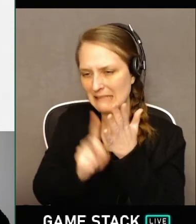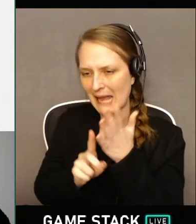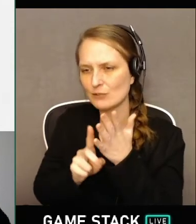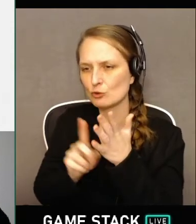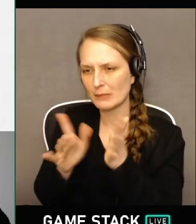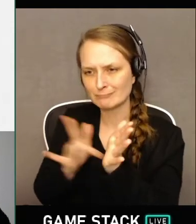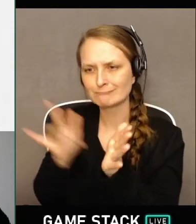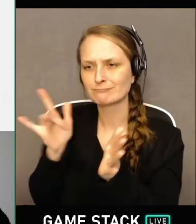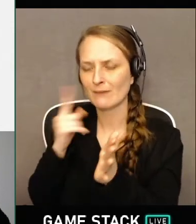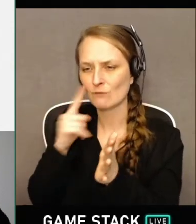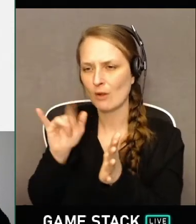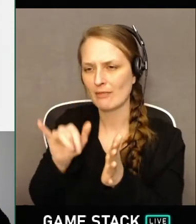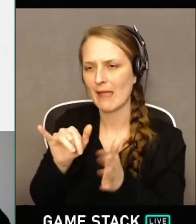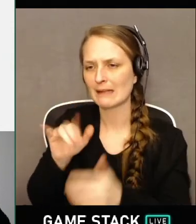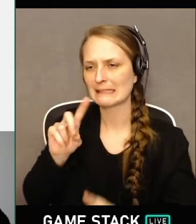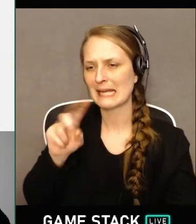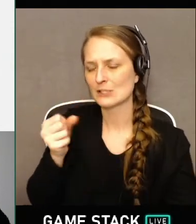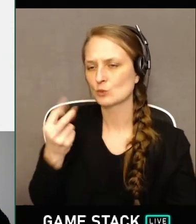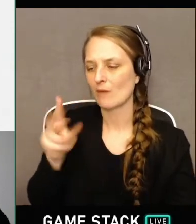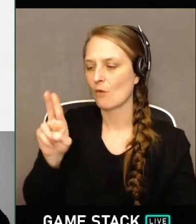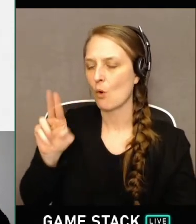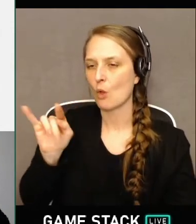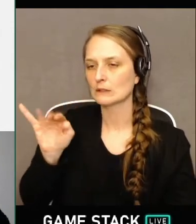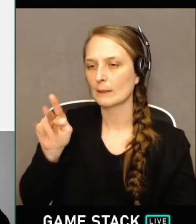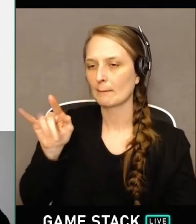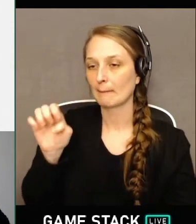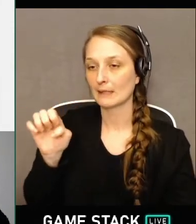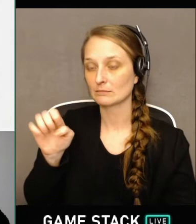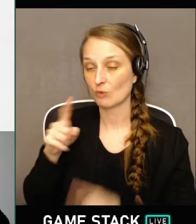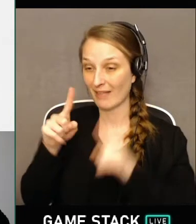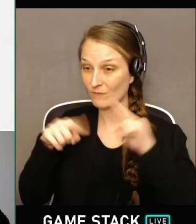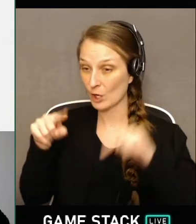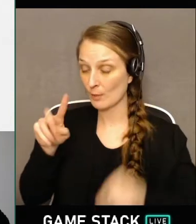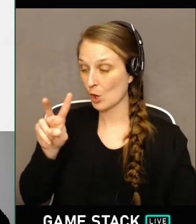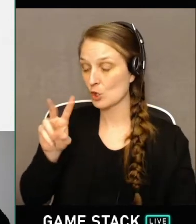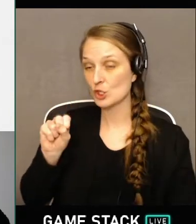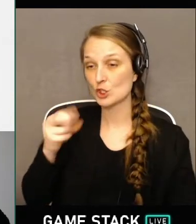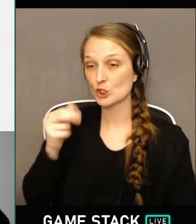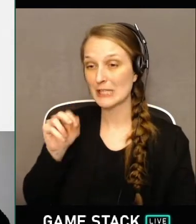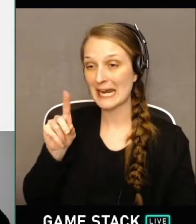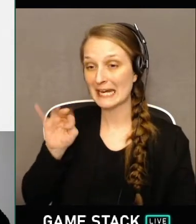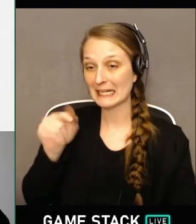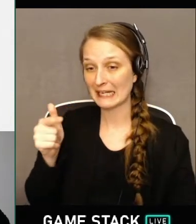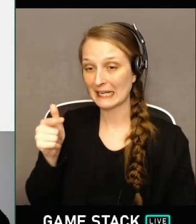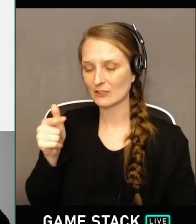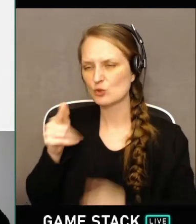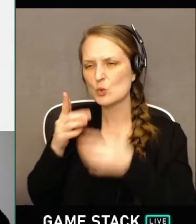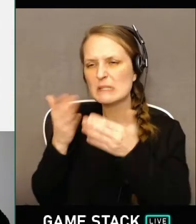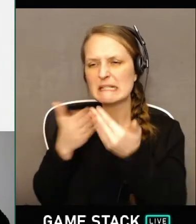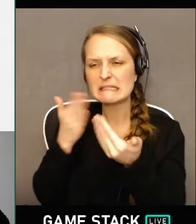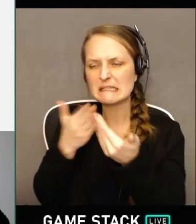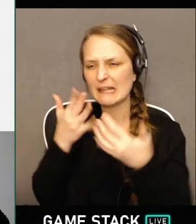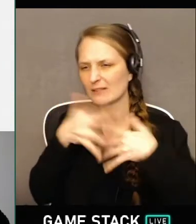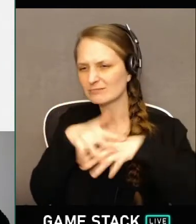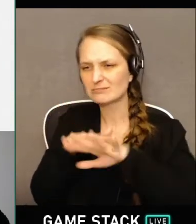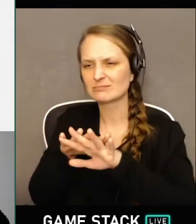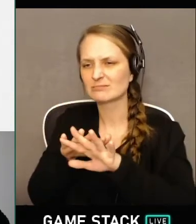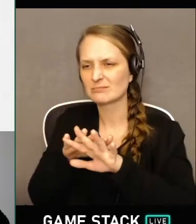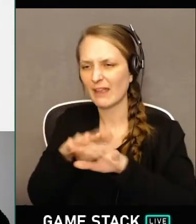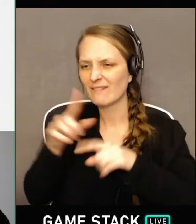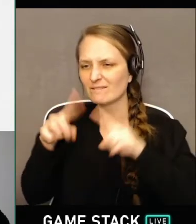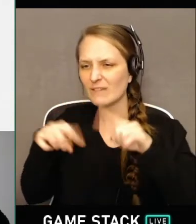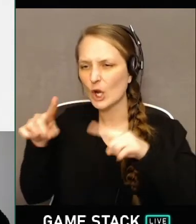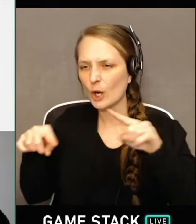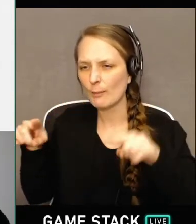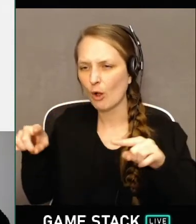Ultimate. FidelityFX Variable Shading is an open source implementation to easily integrate variable rate shading, VRS,